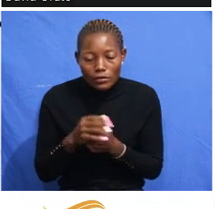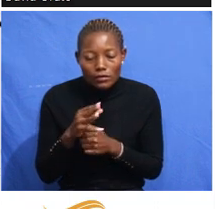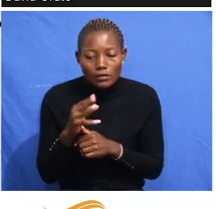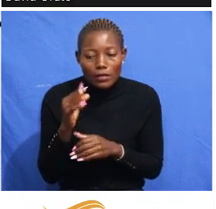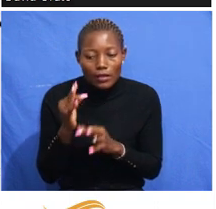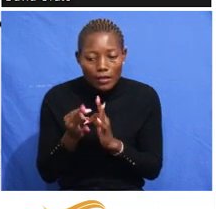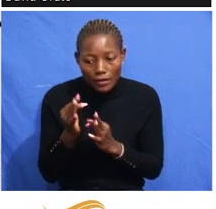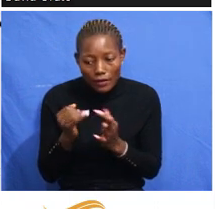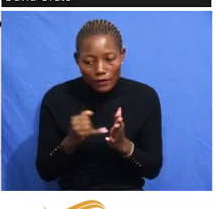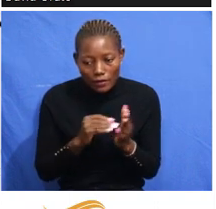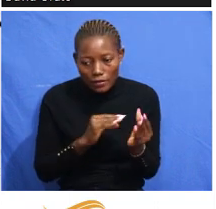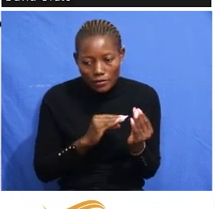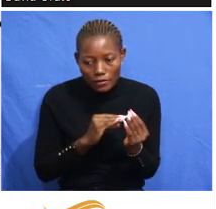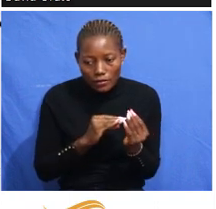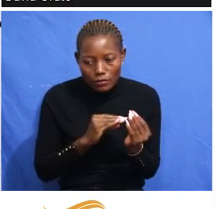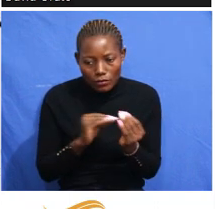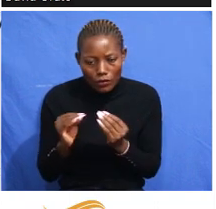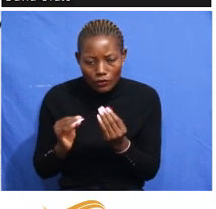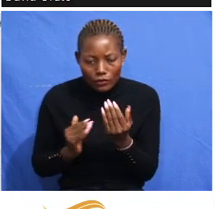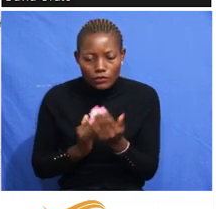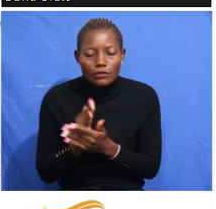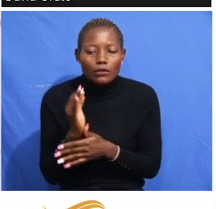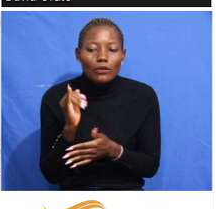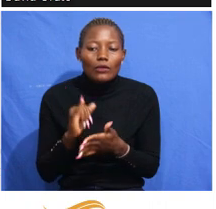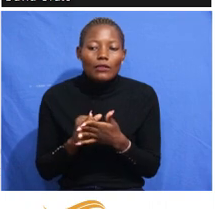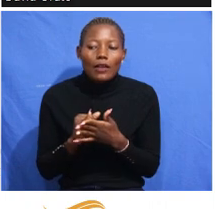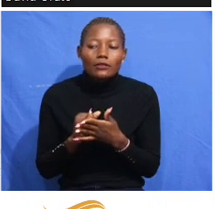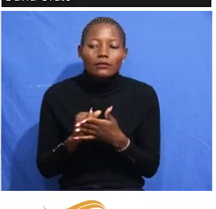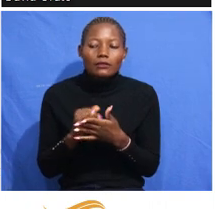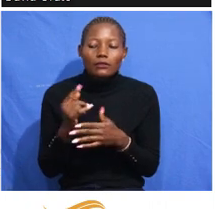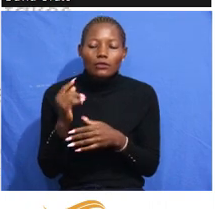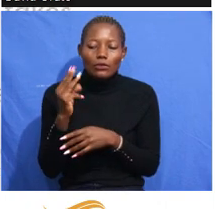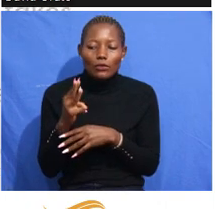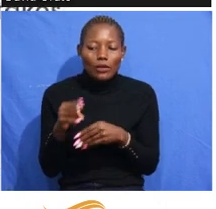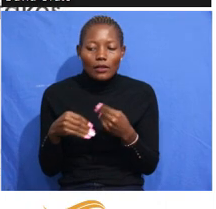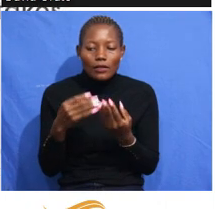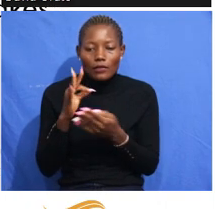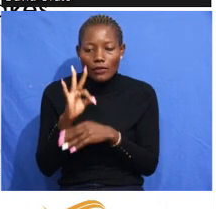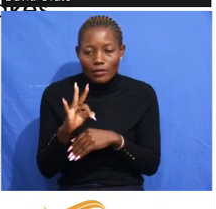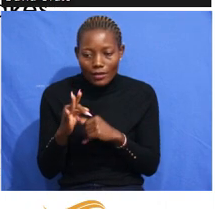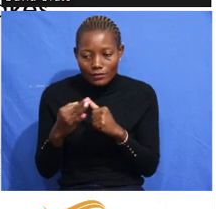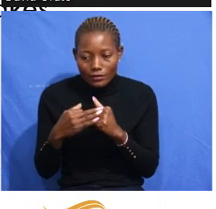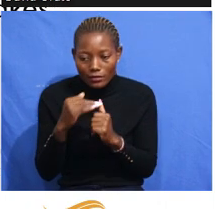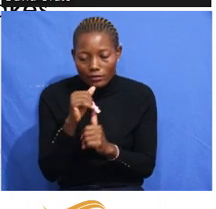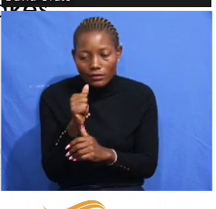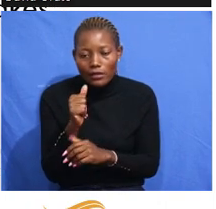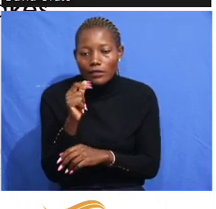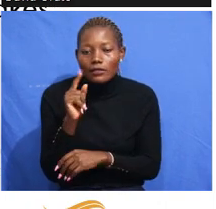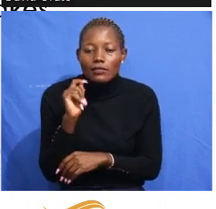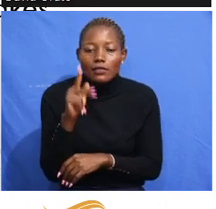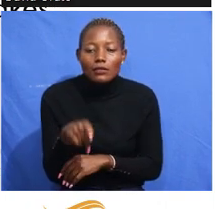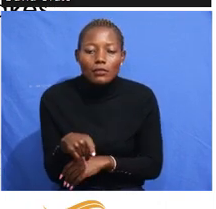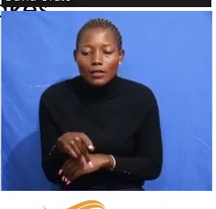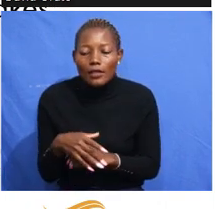if it goes through glycolysis and the Krebs cycle, will give you 38 ATPs.